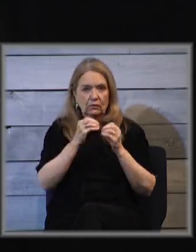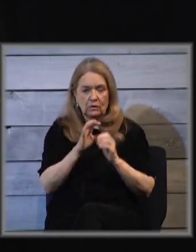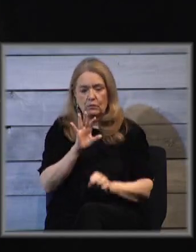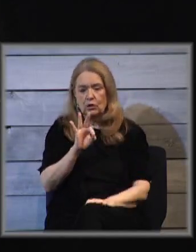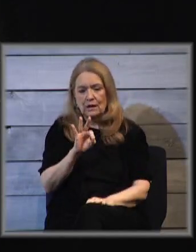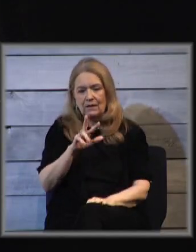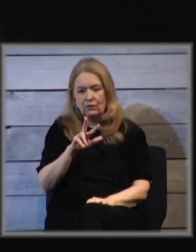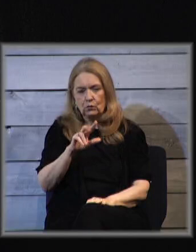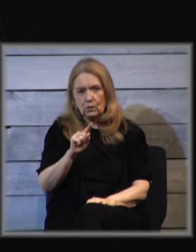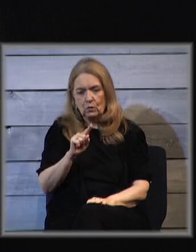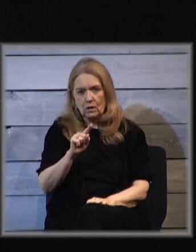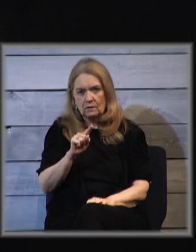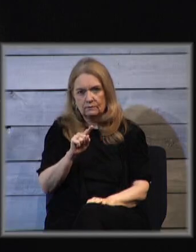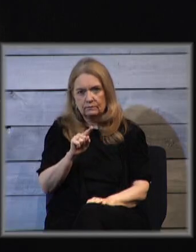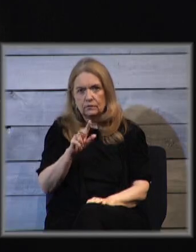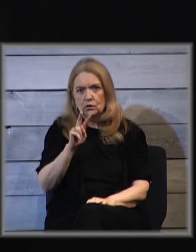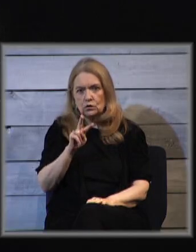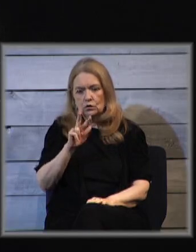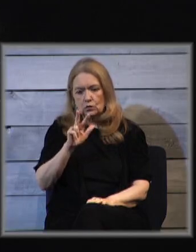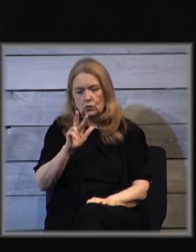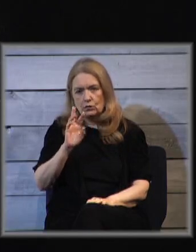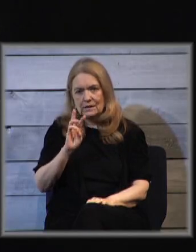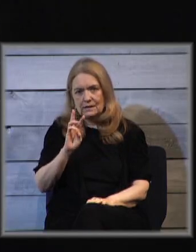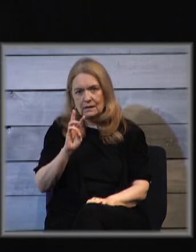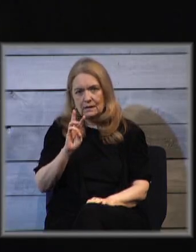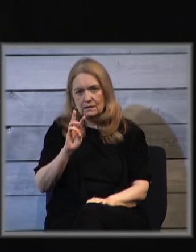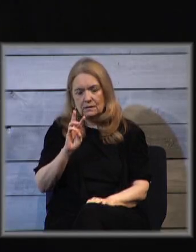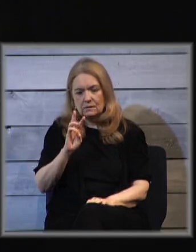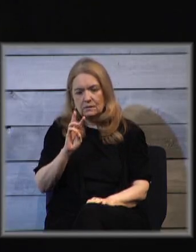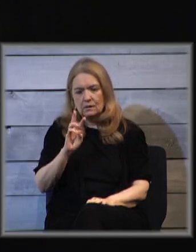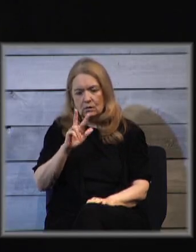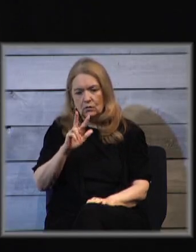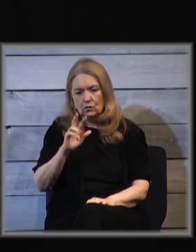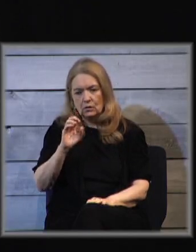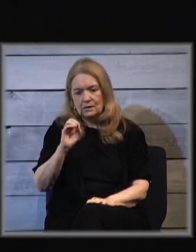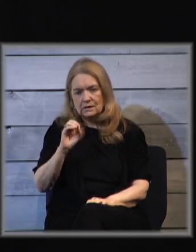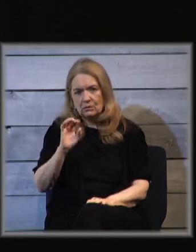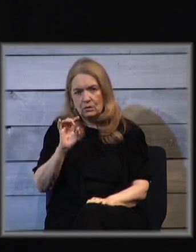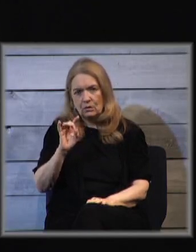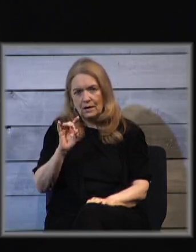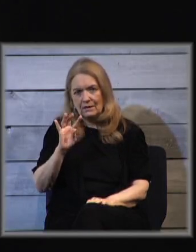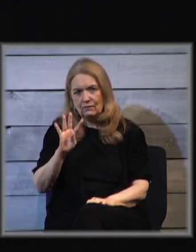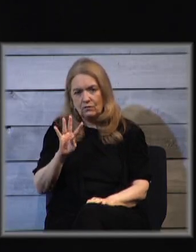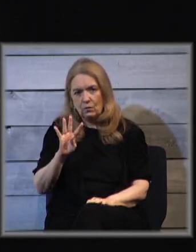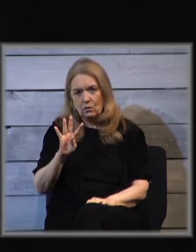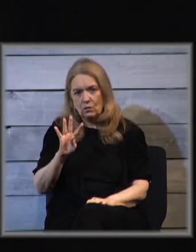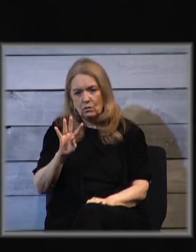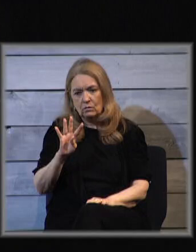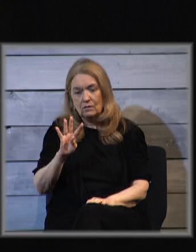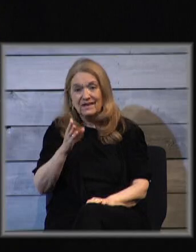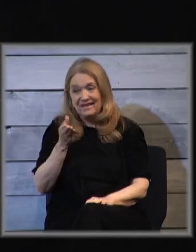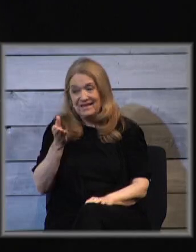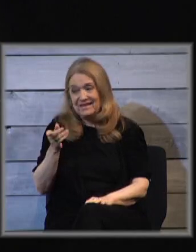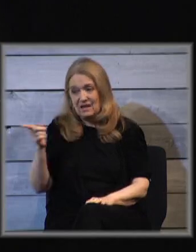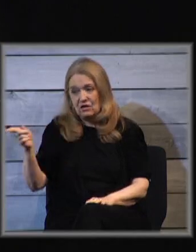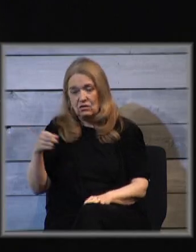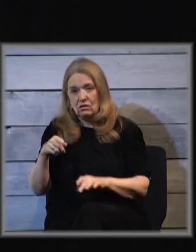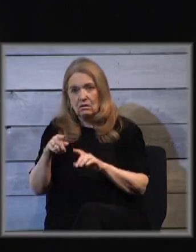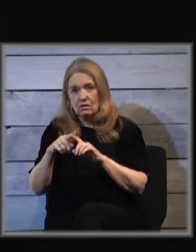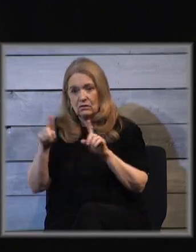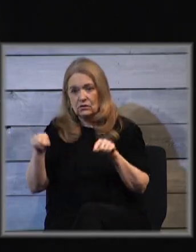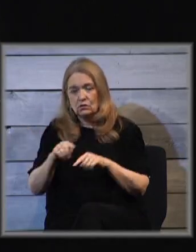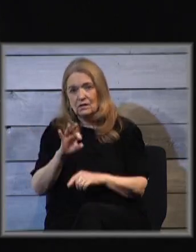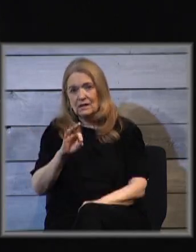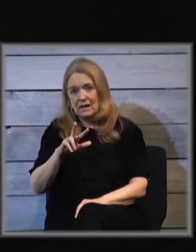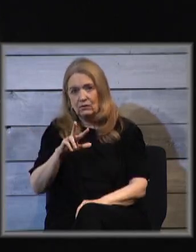931-236-3085. for. It's there on the screen,